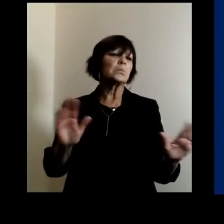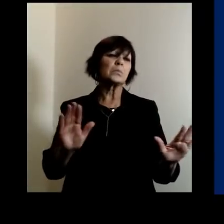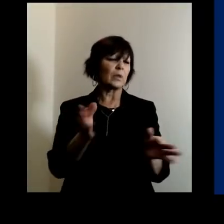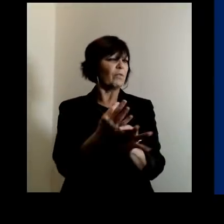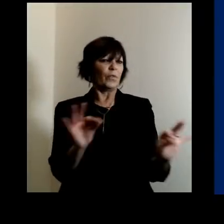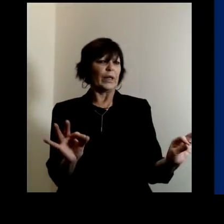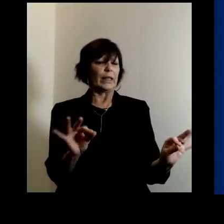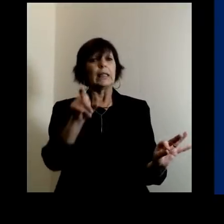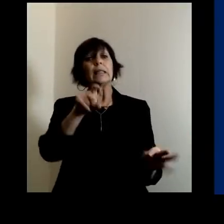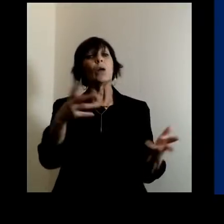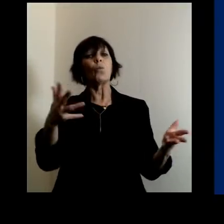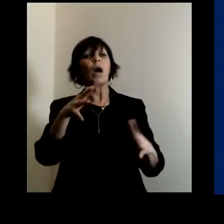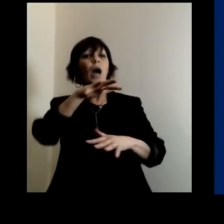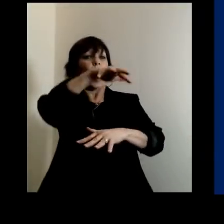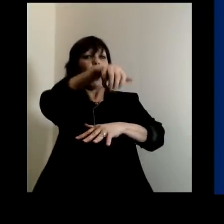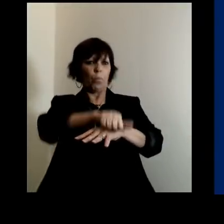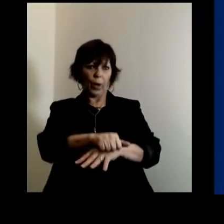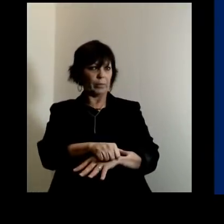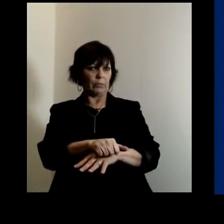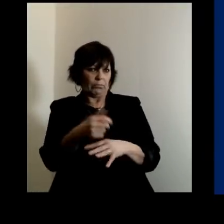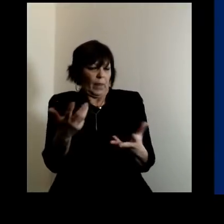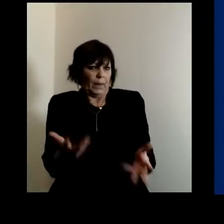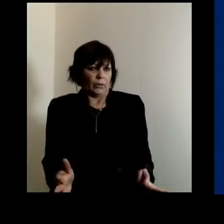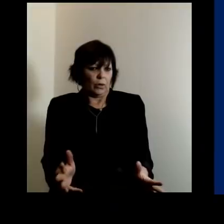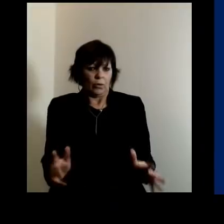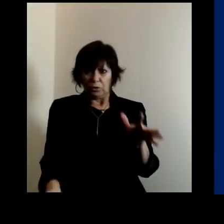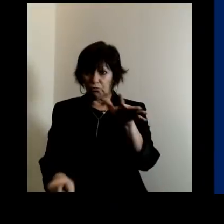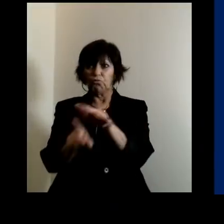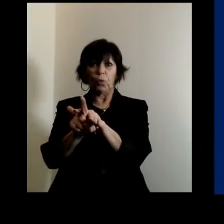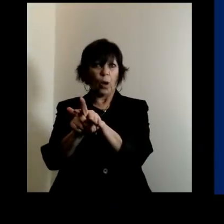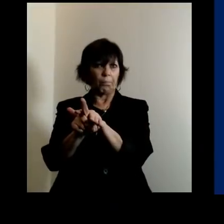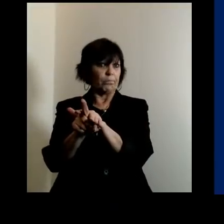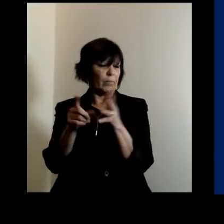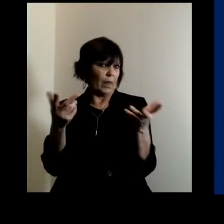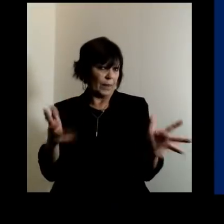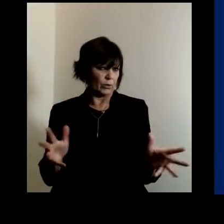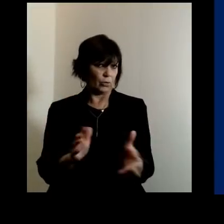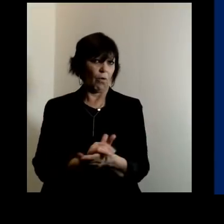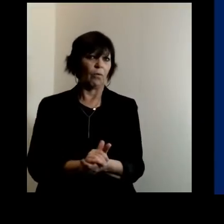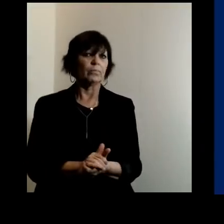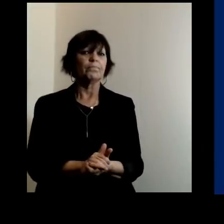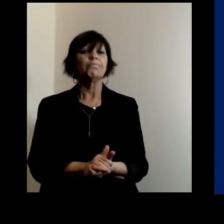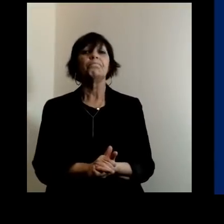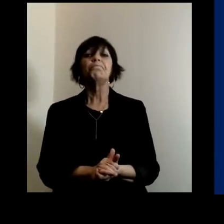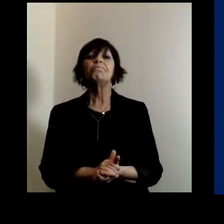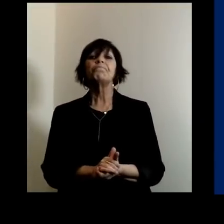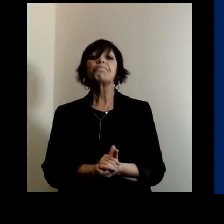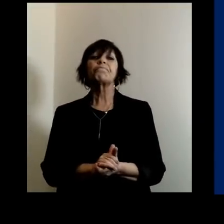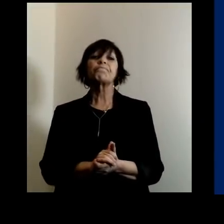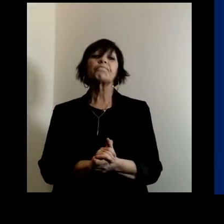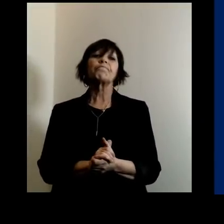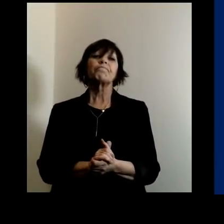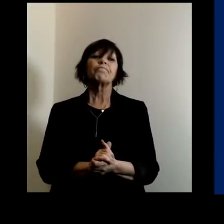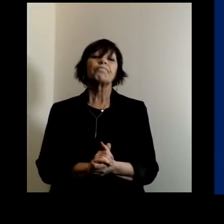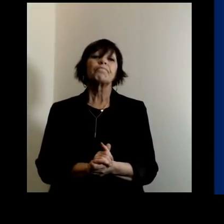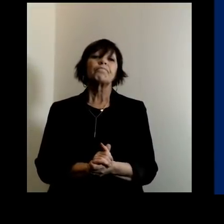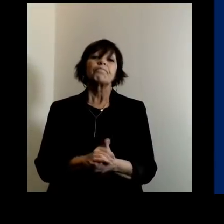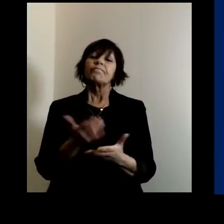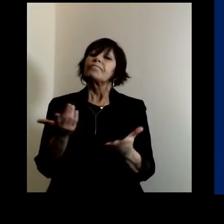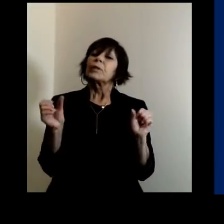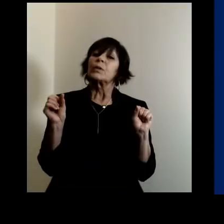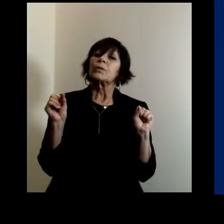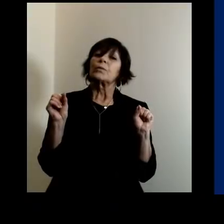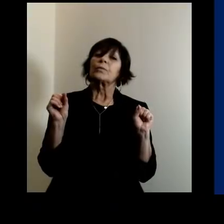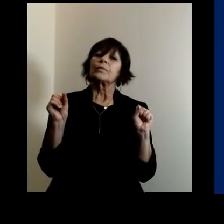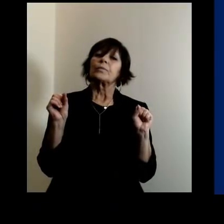you need is an appointment and to show up at the right place at the right time where the schedule tells you to show up. So we can